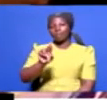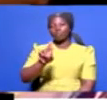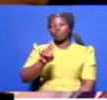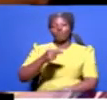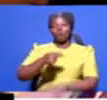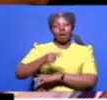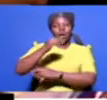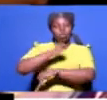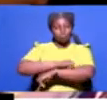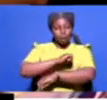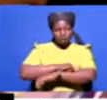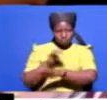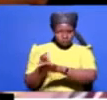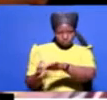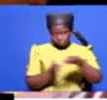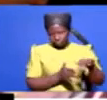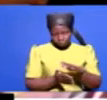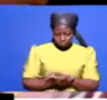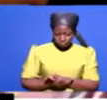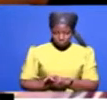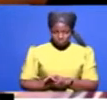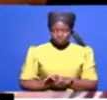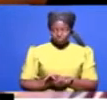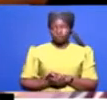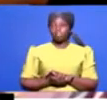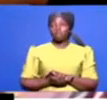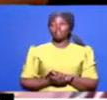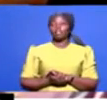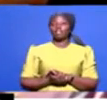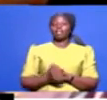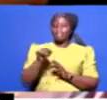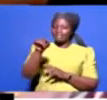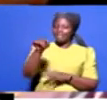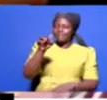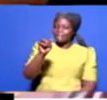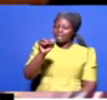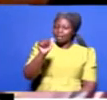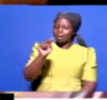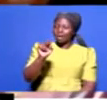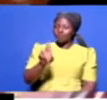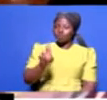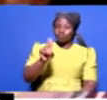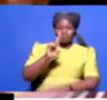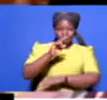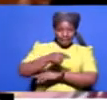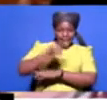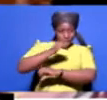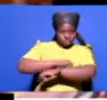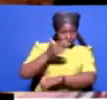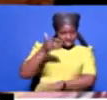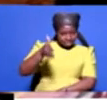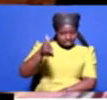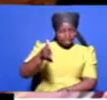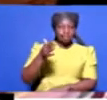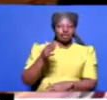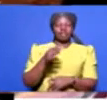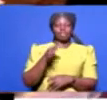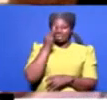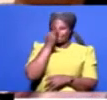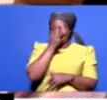discovering Yonder. It was at Mangu High School that greatly transformed Kibaki's